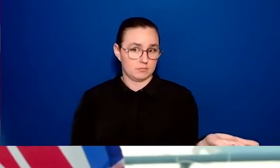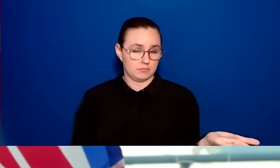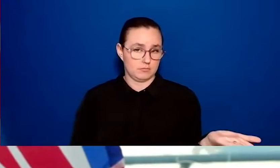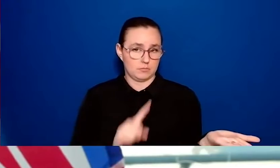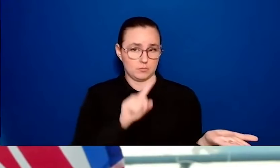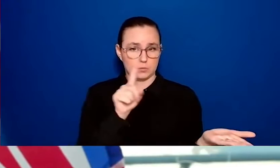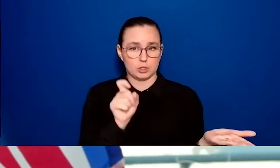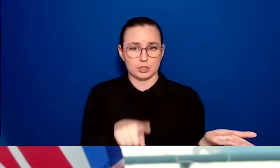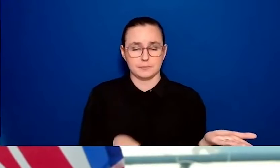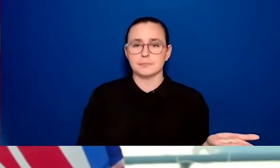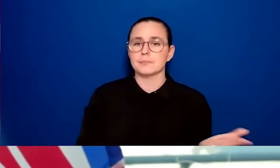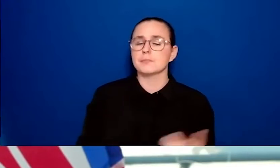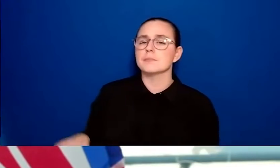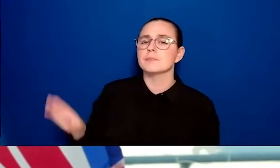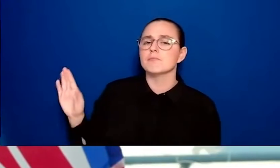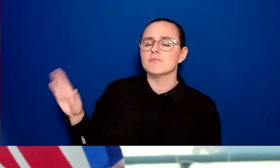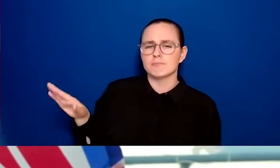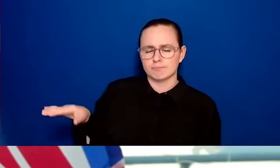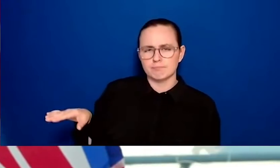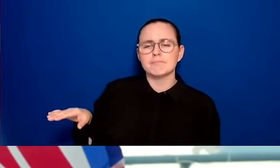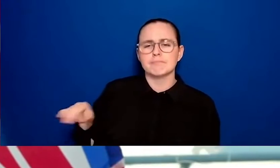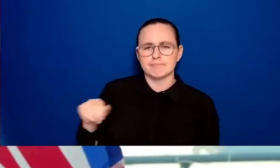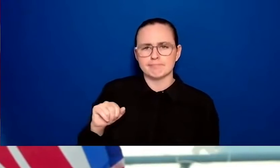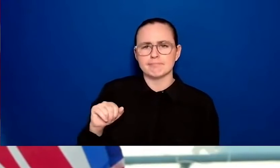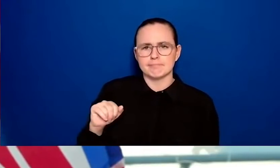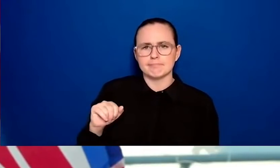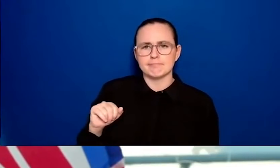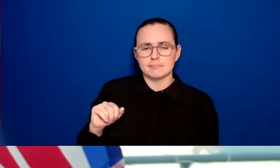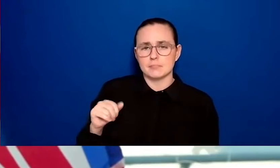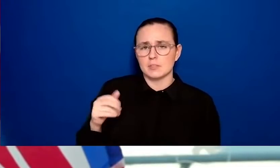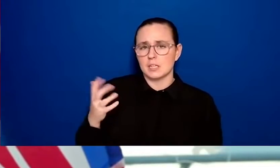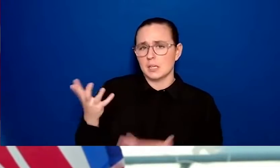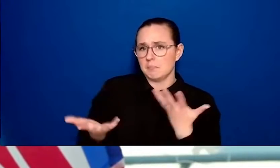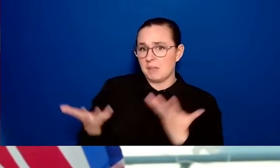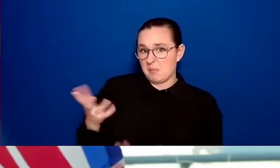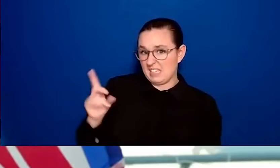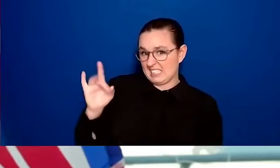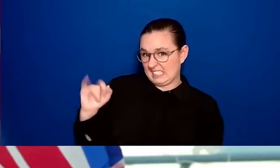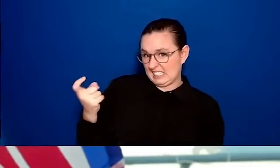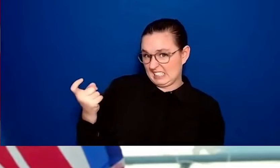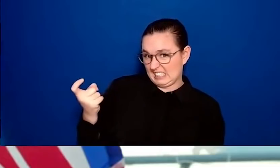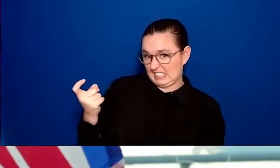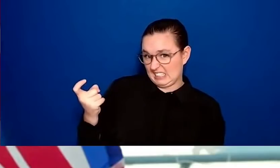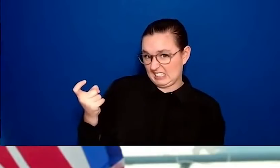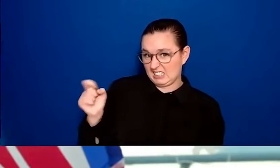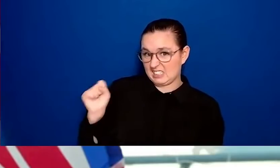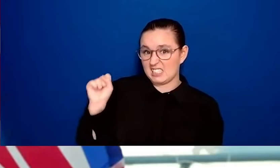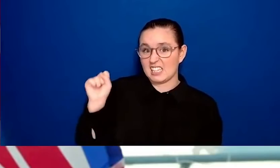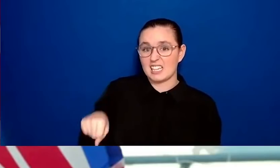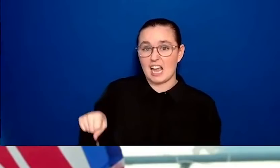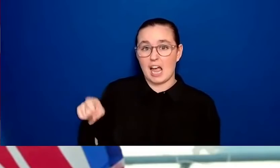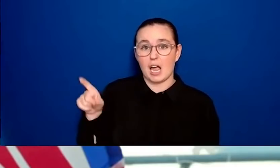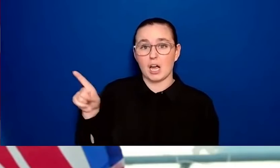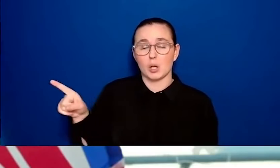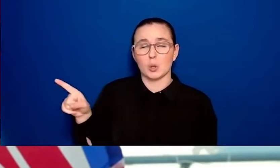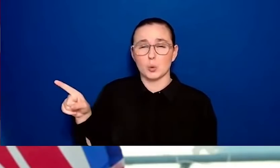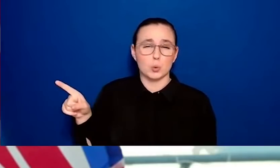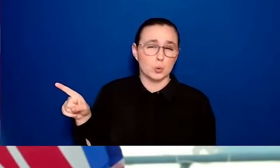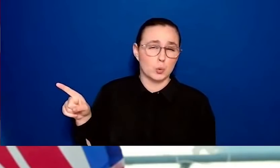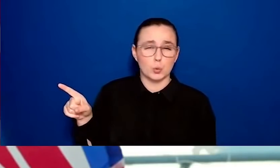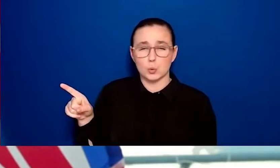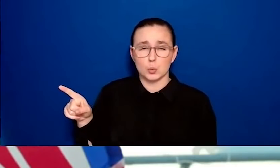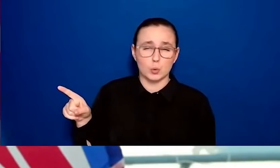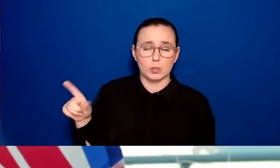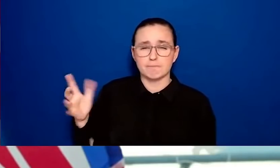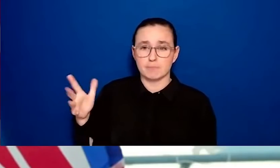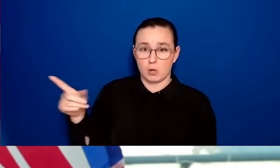I'm just wondering if you can ballpark, and perhaps this is Minister Dix, how many people this is going to affect by October 26th. You mentioned the